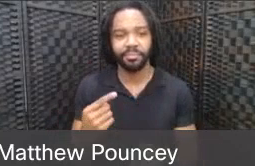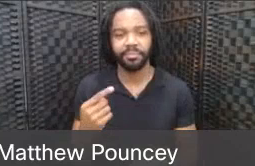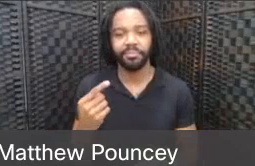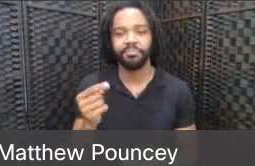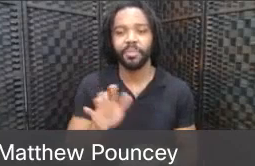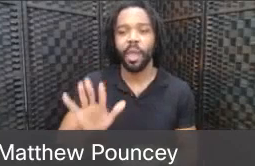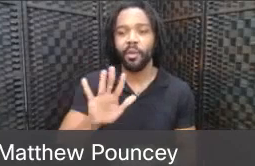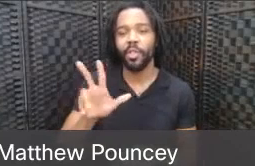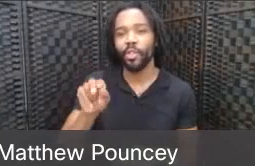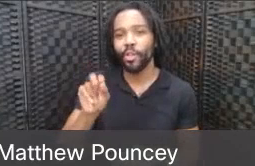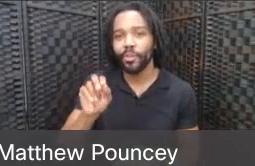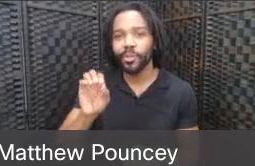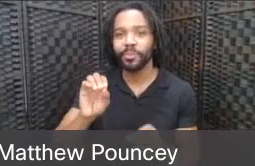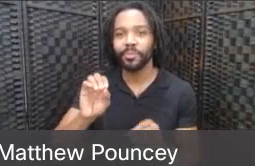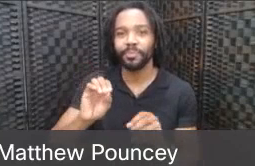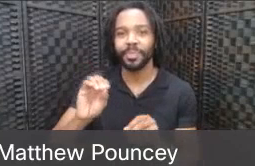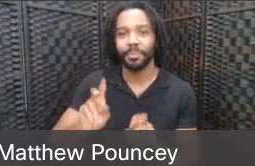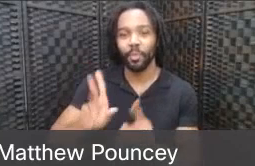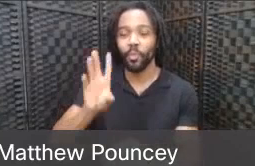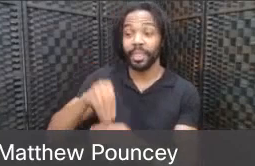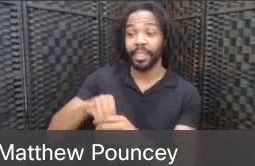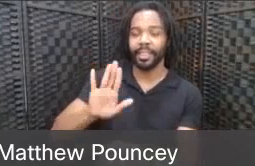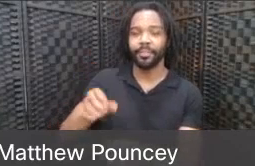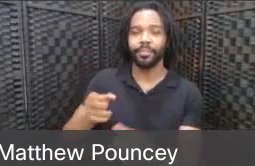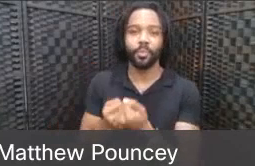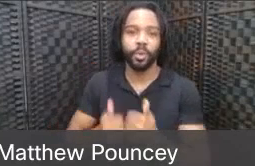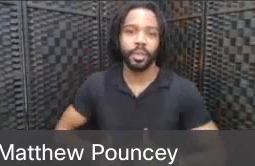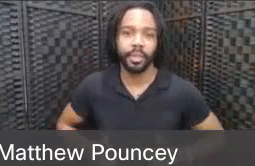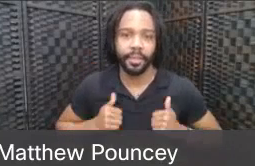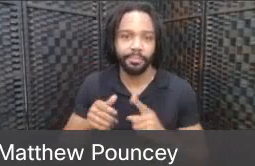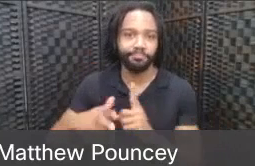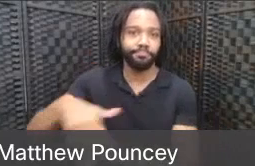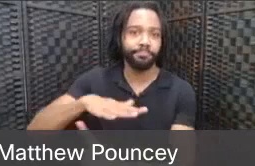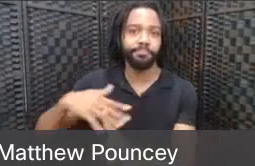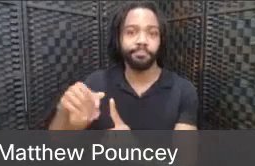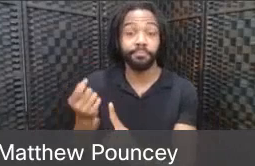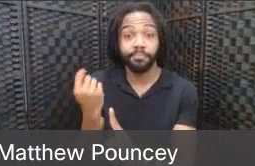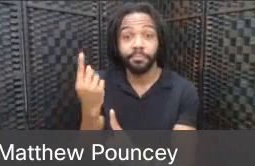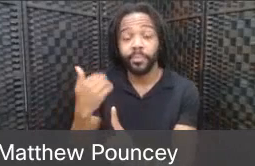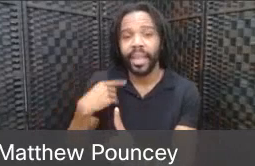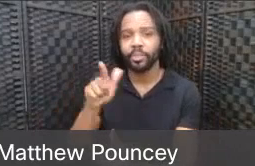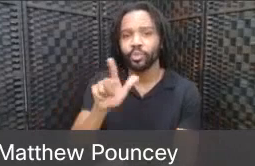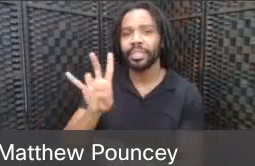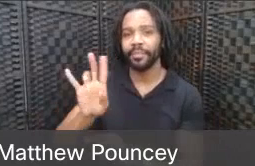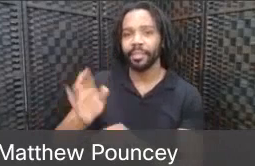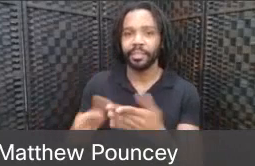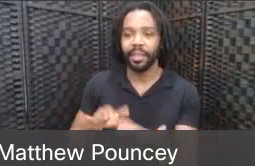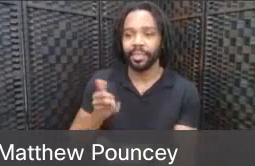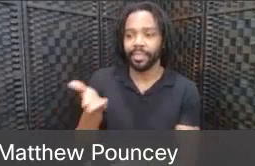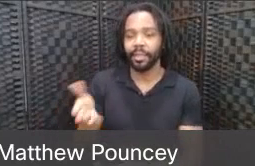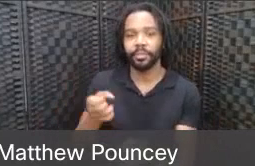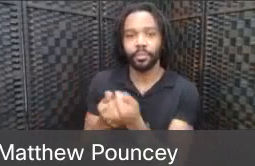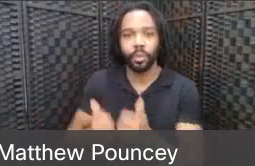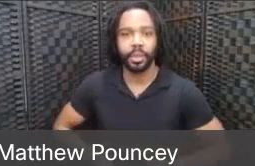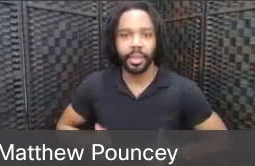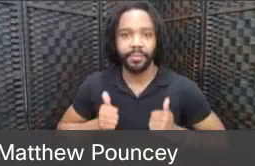about 30% of people in supported living. We've had 27 deaths amongst people in supported living who had